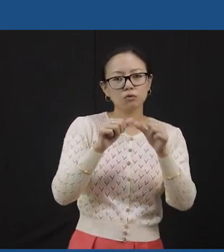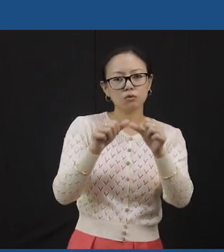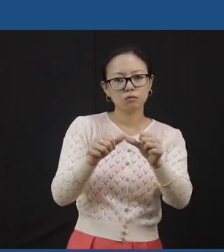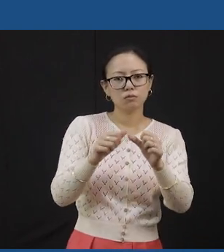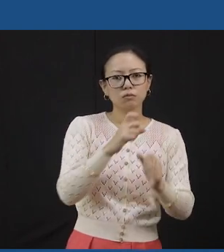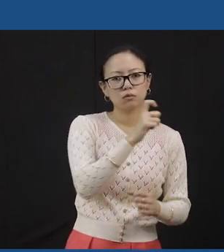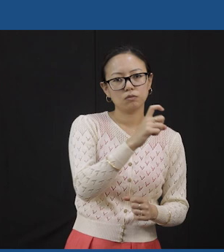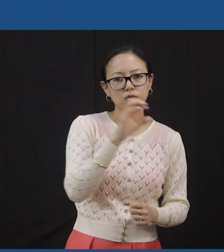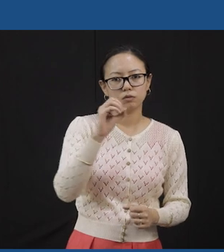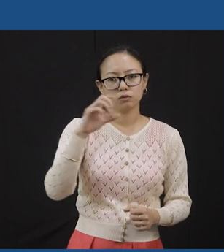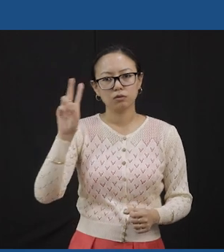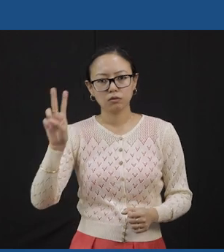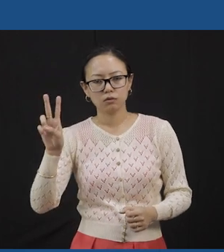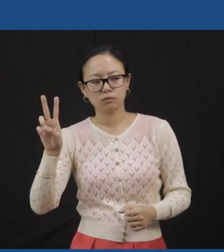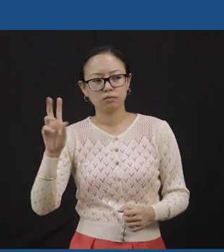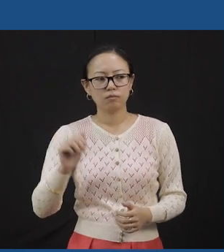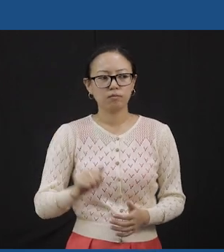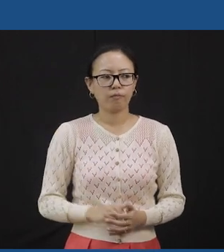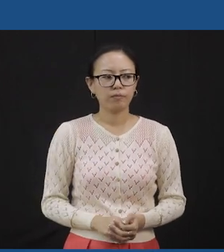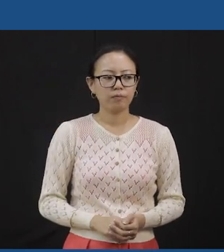702.